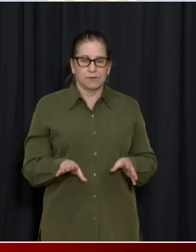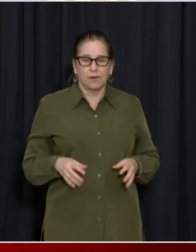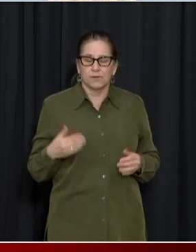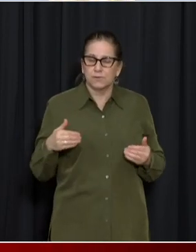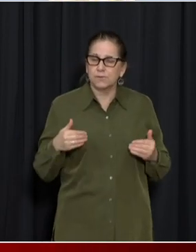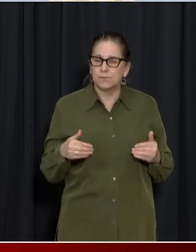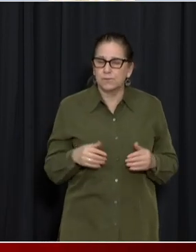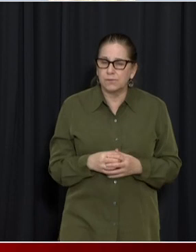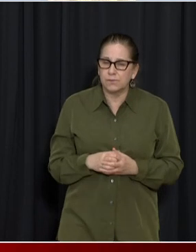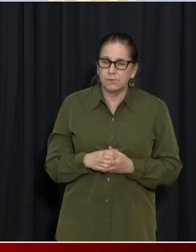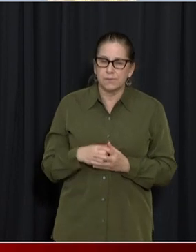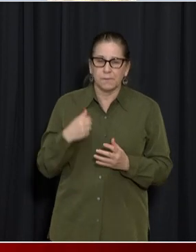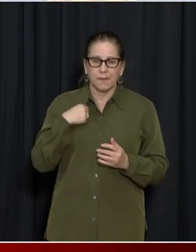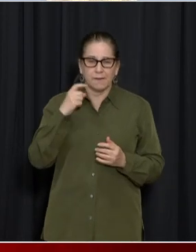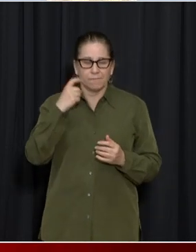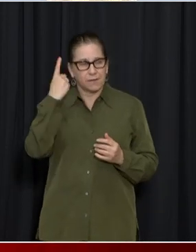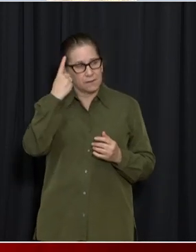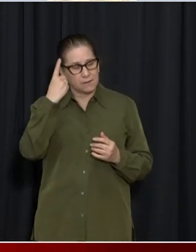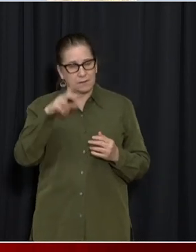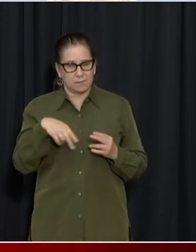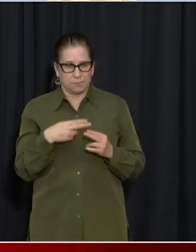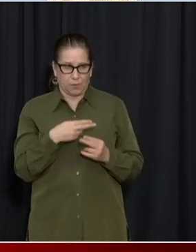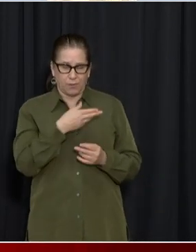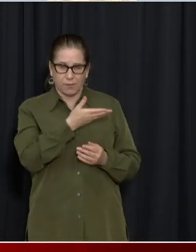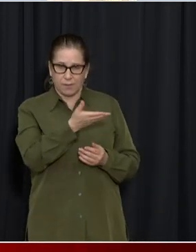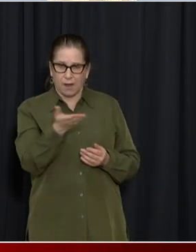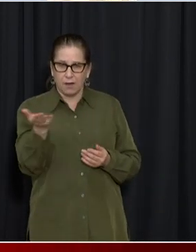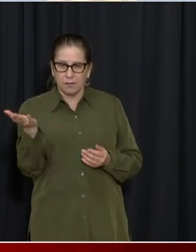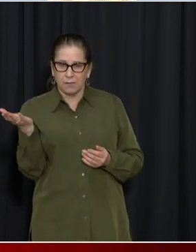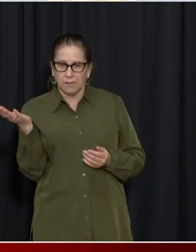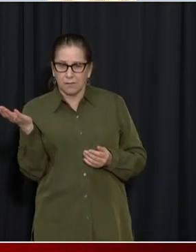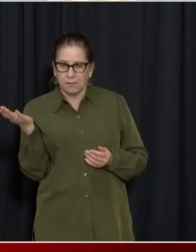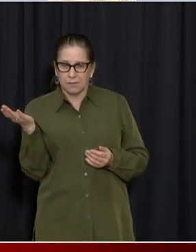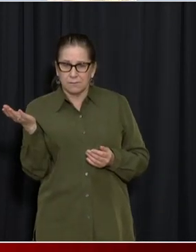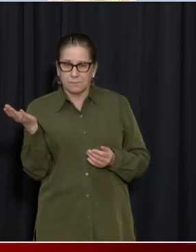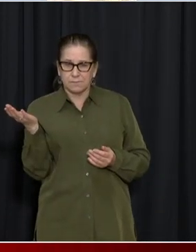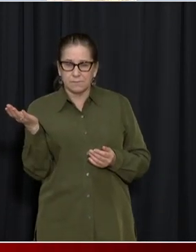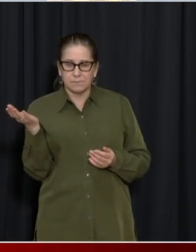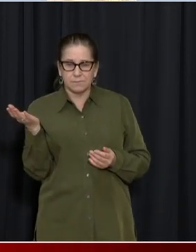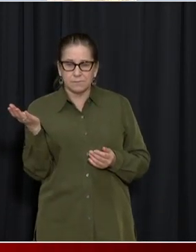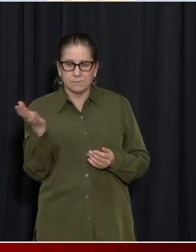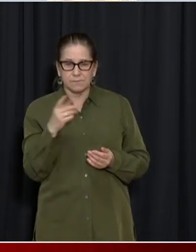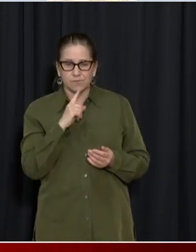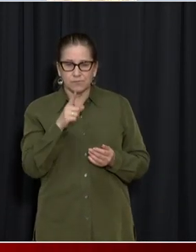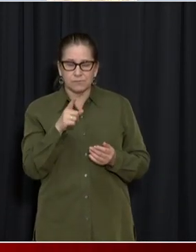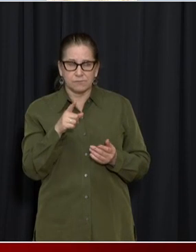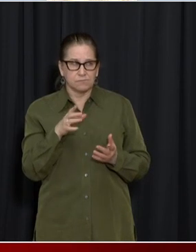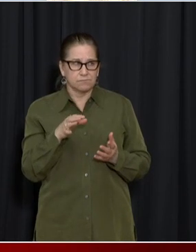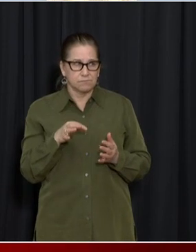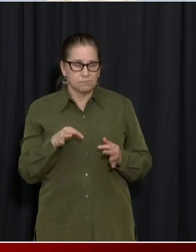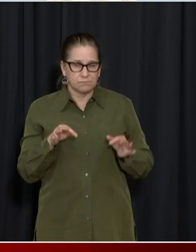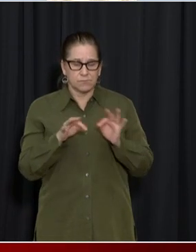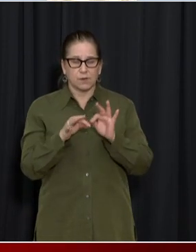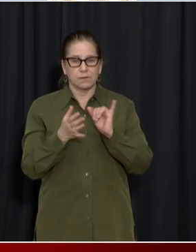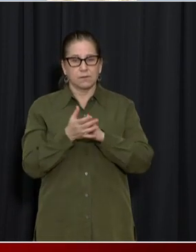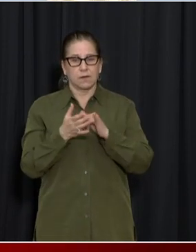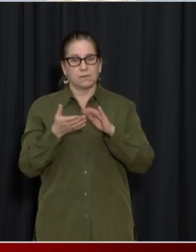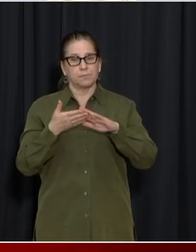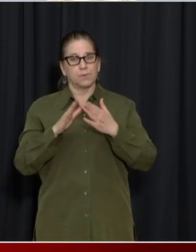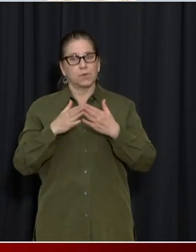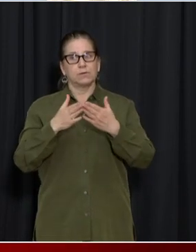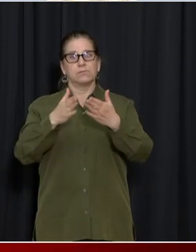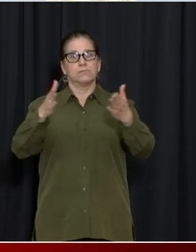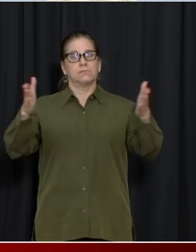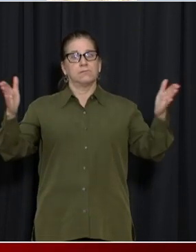very critical to how our city moves forward. These numbers, though, are